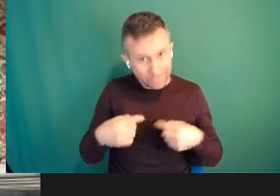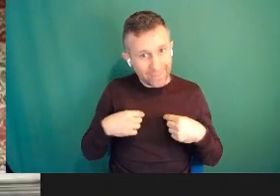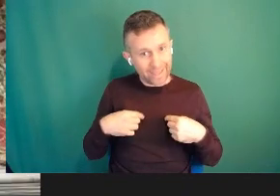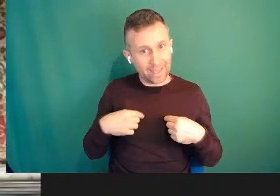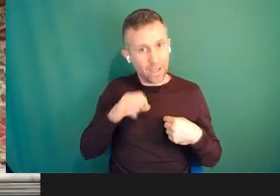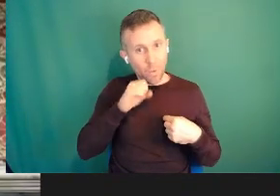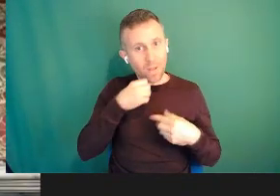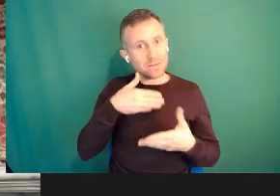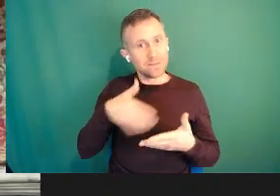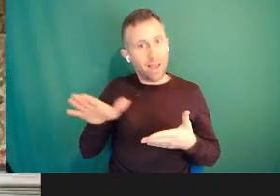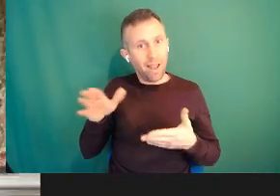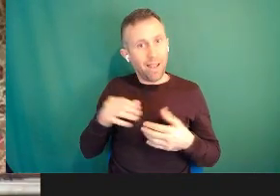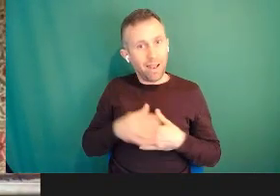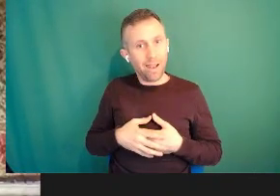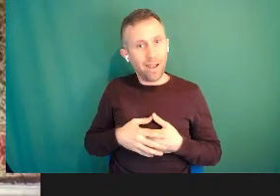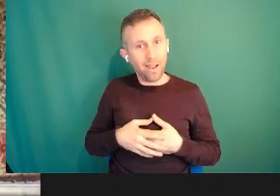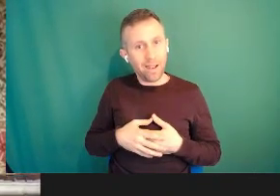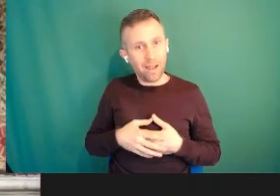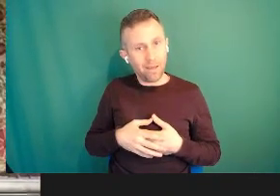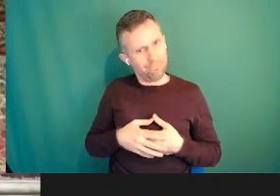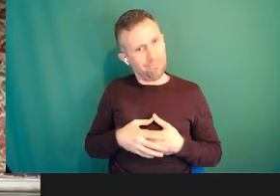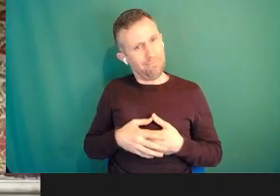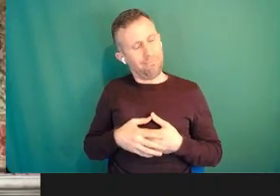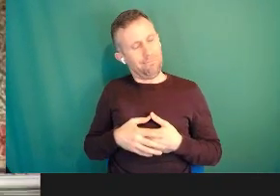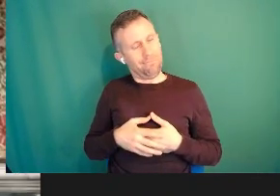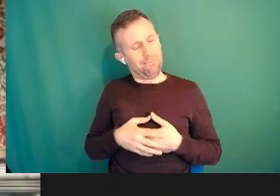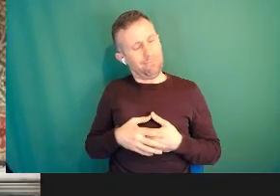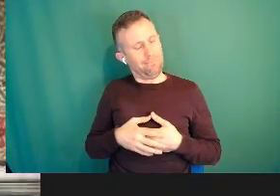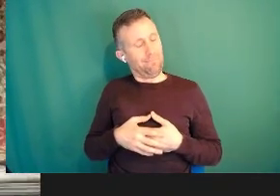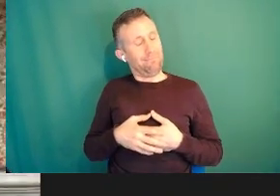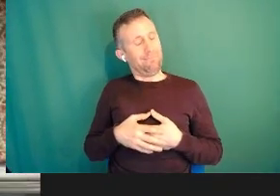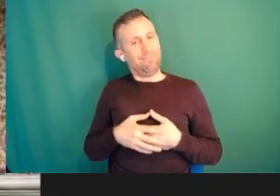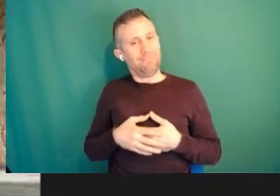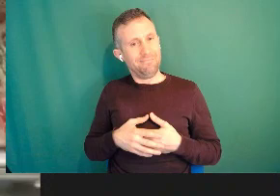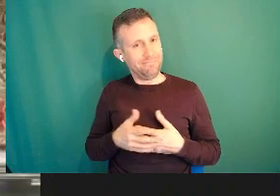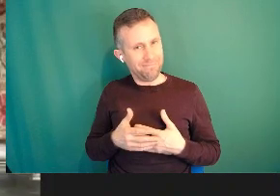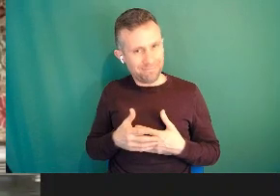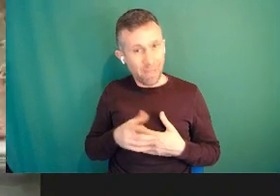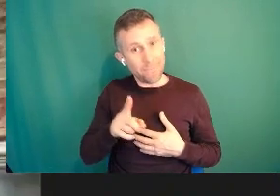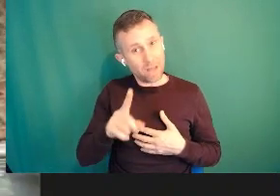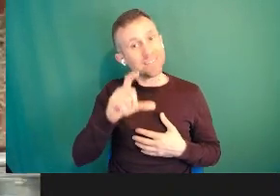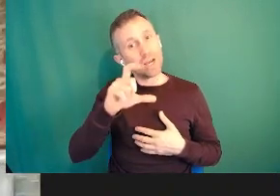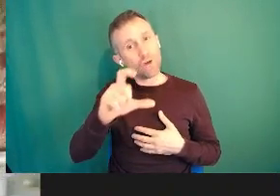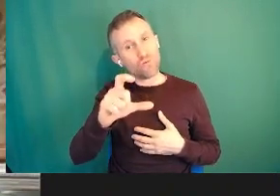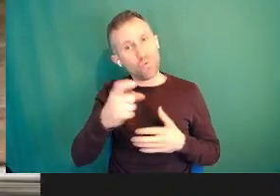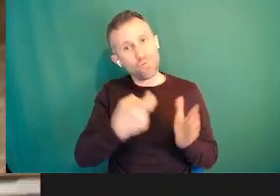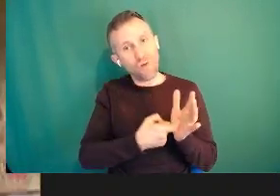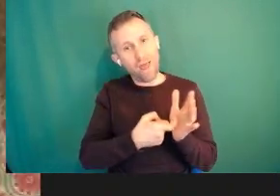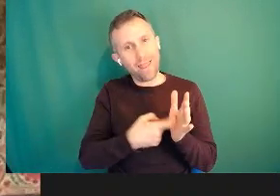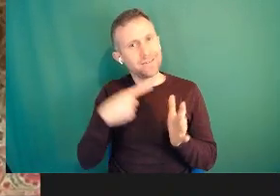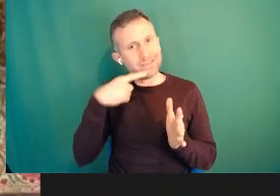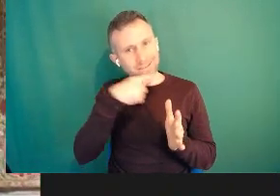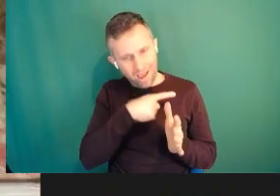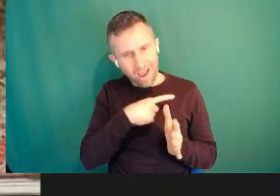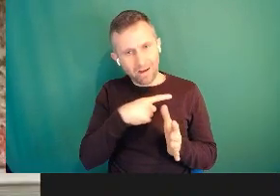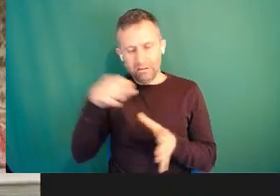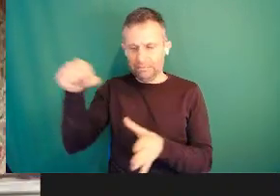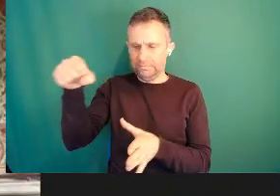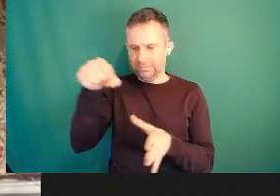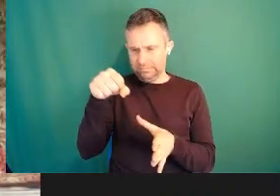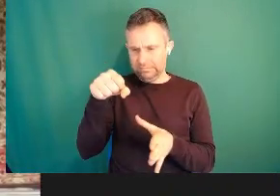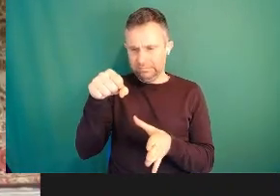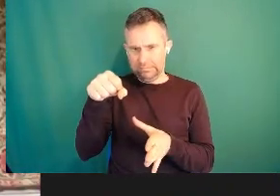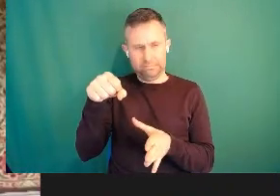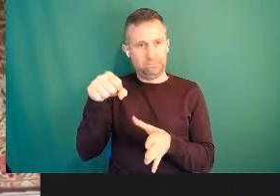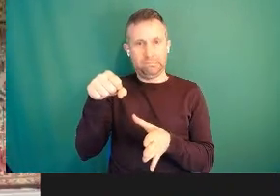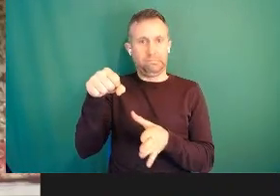But what Carew Riley decided to do was he stored the head under the stairs for a little while. So those stairs that I came up a moment